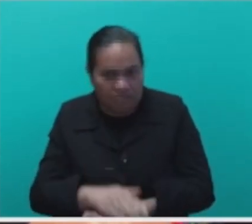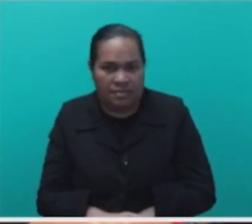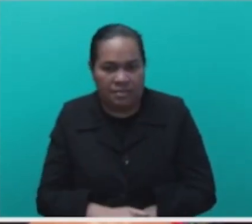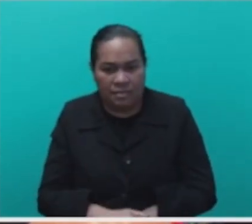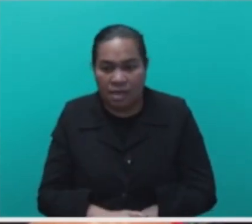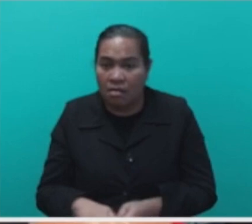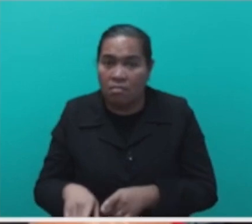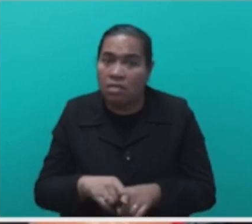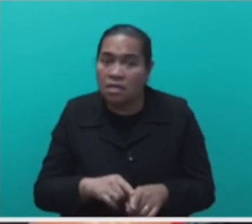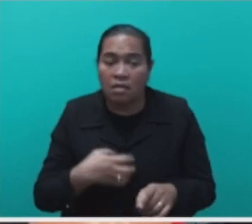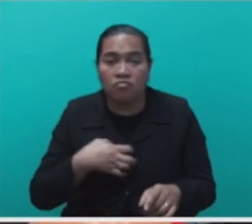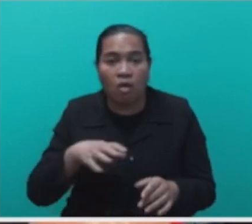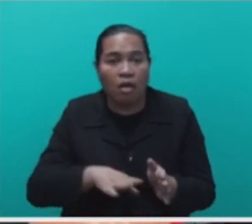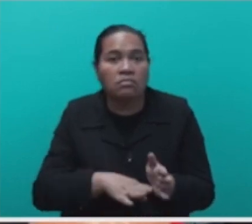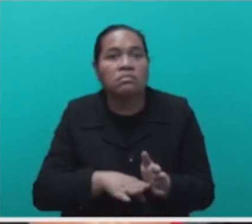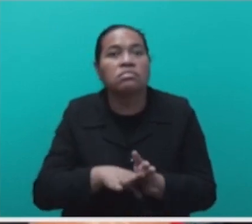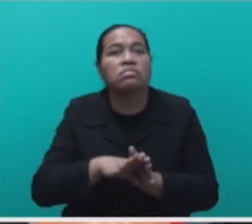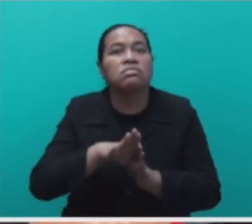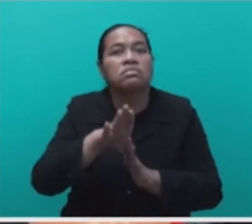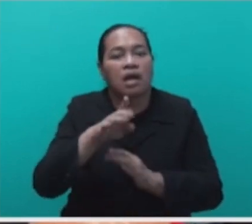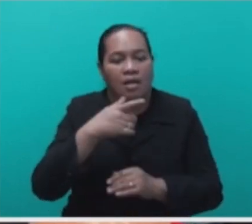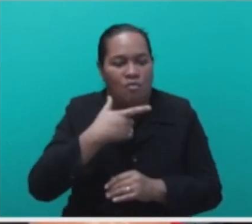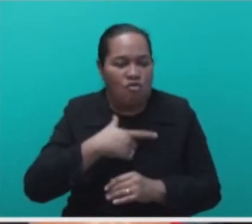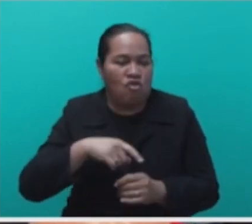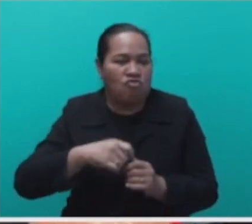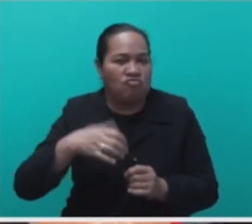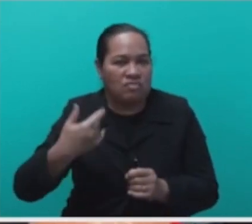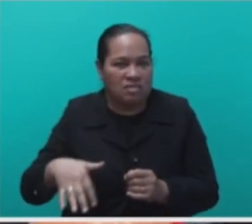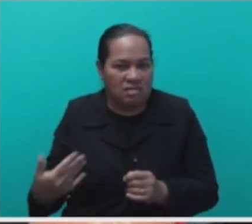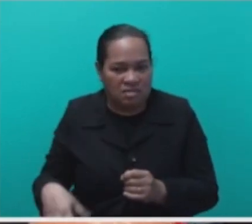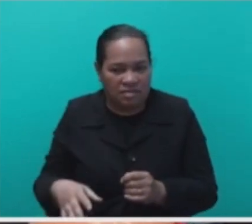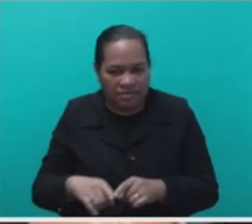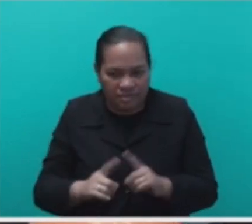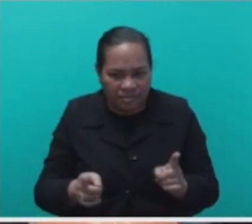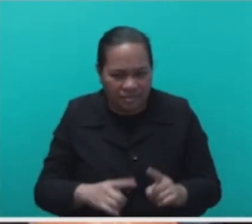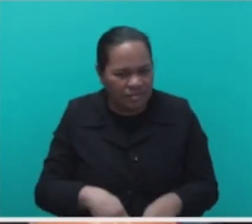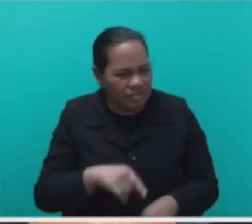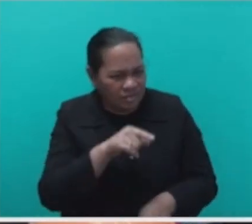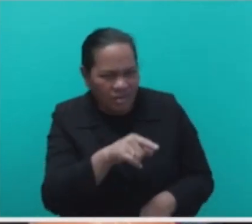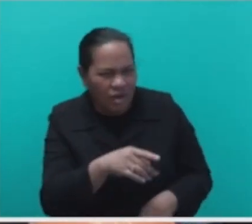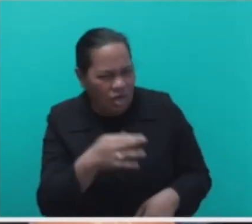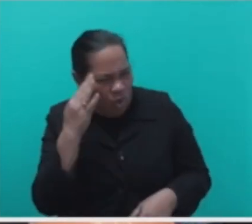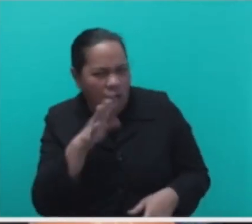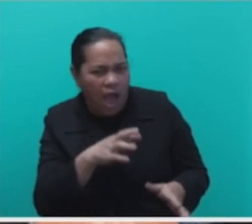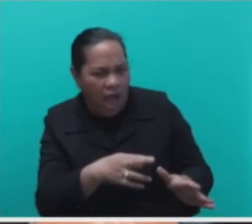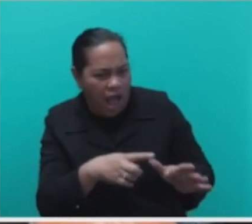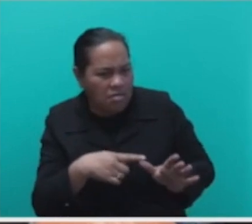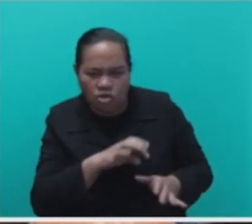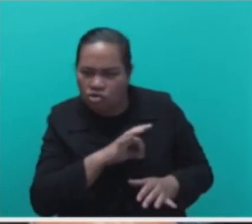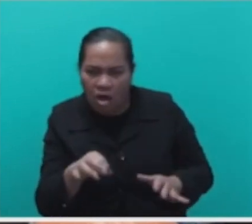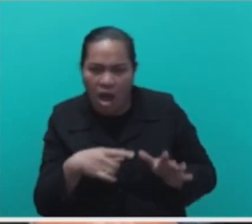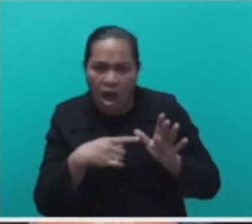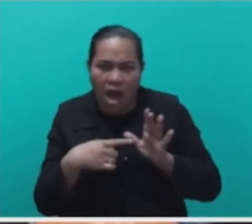rise because of rising cost of production. That is not an answer, Mr. Speaker said, to the problems faced